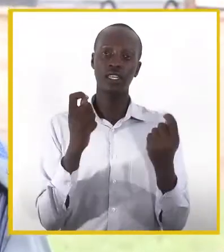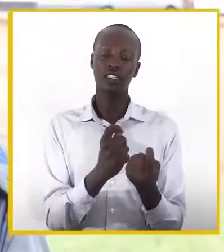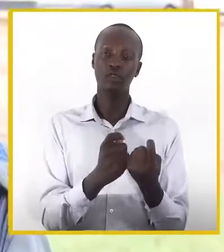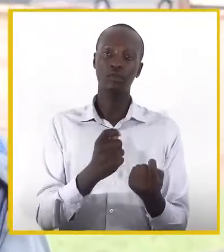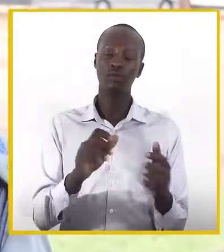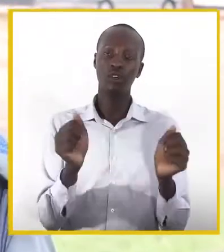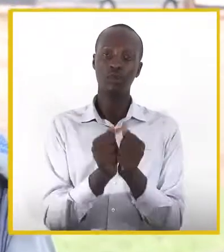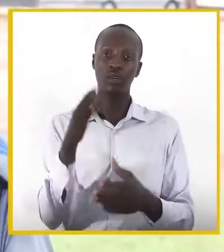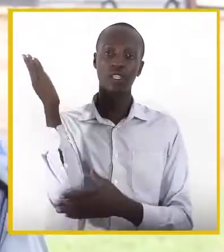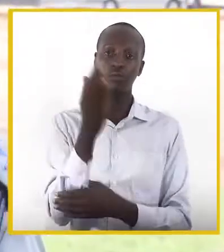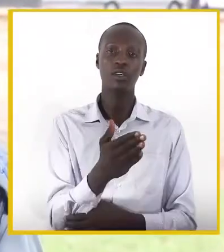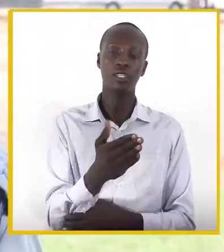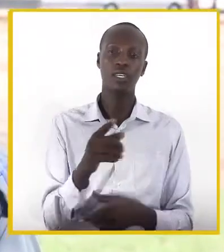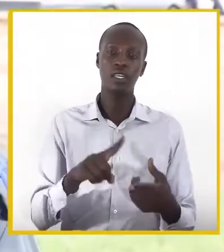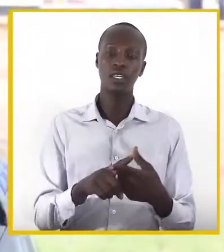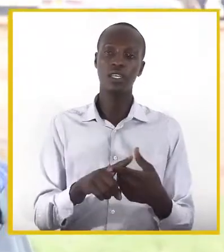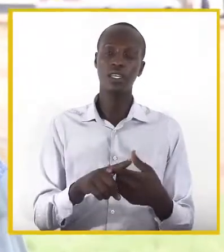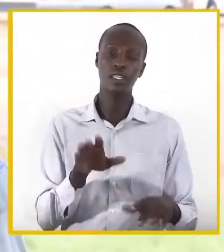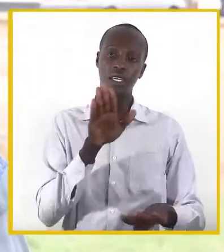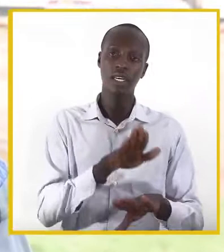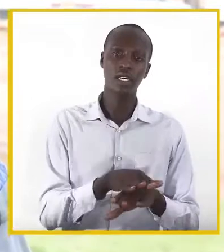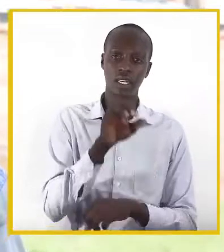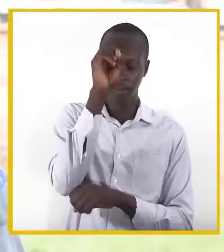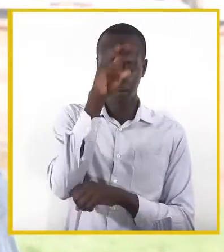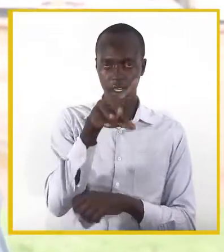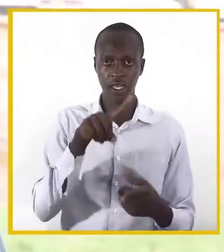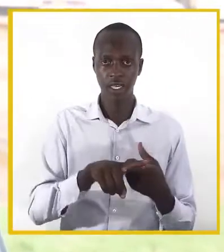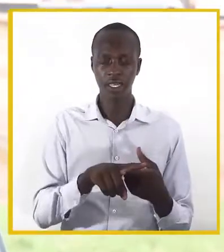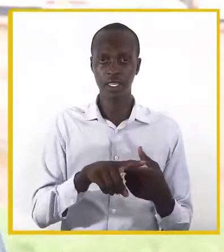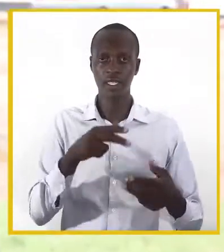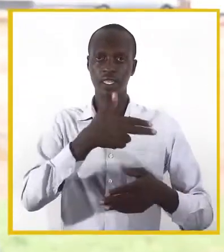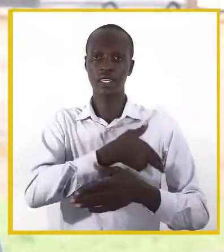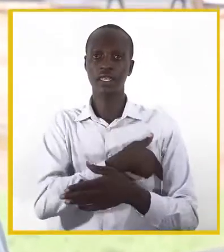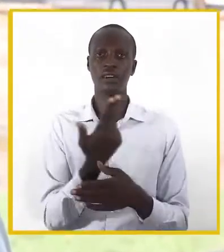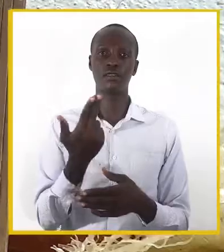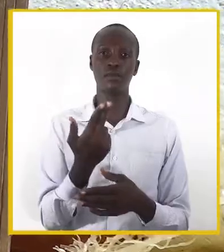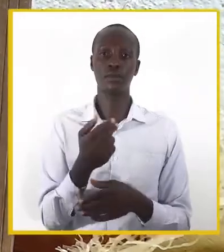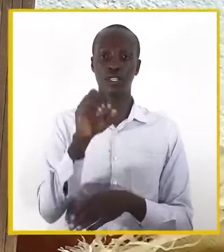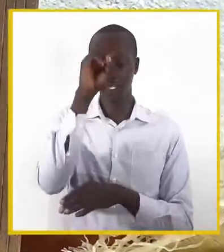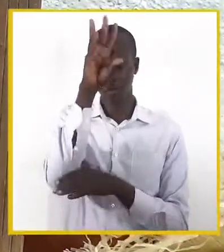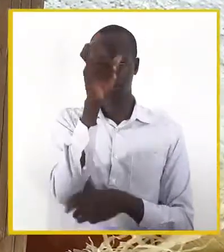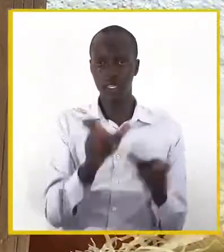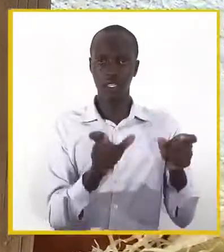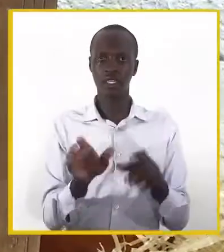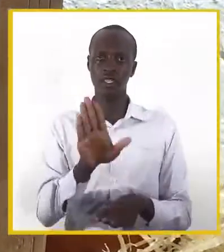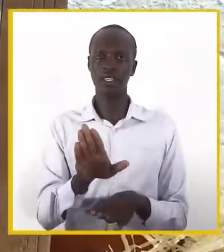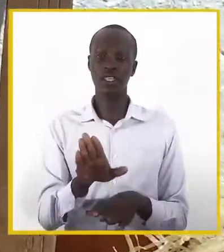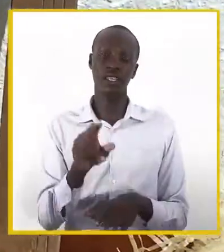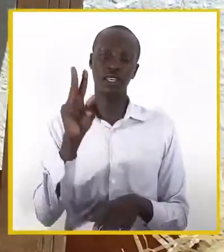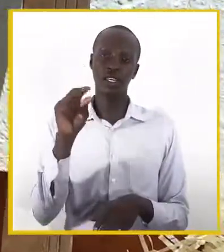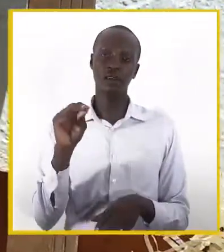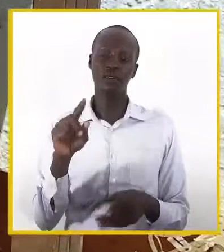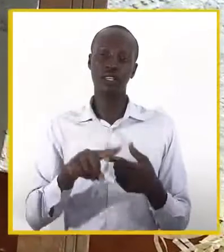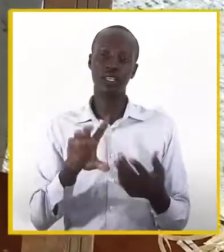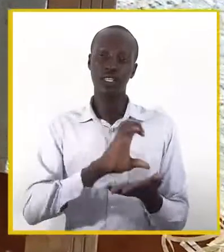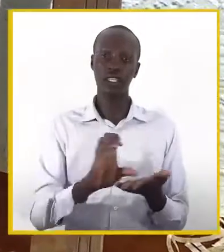gangs who approached Ascot Mine and robbed the artisanal miners there of their gold